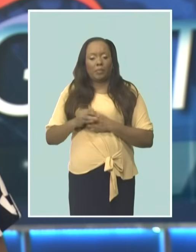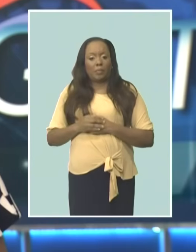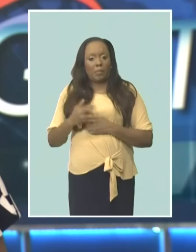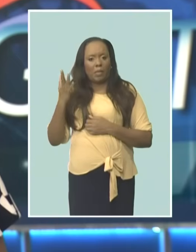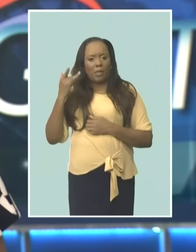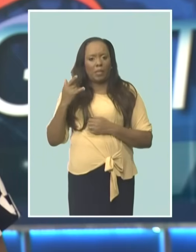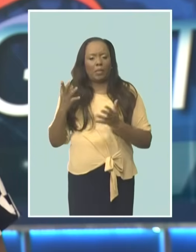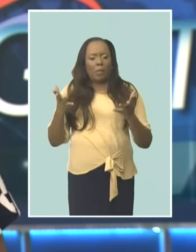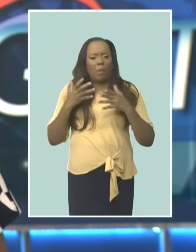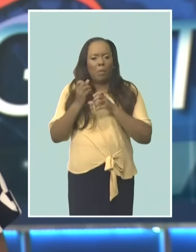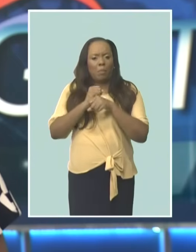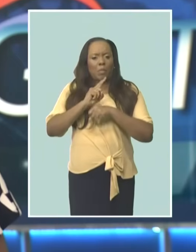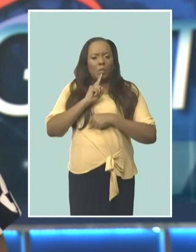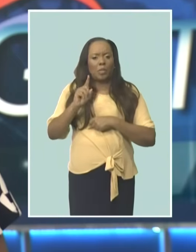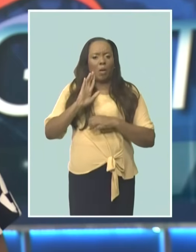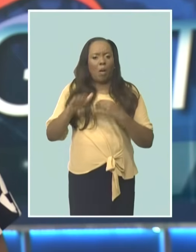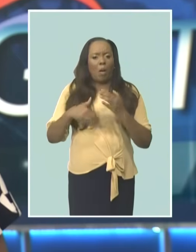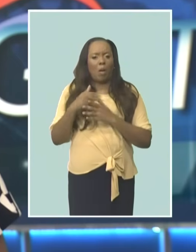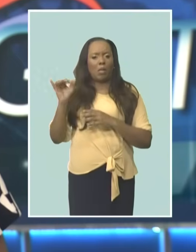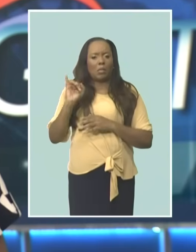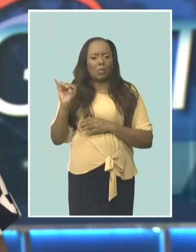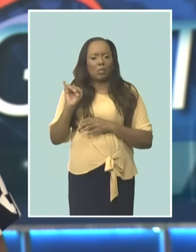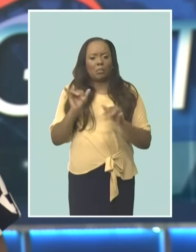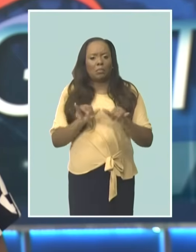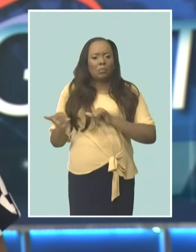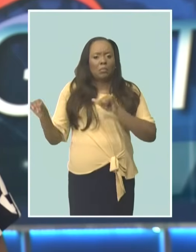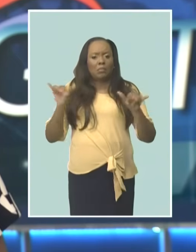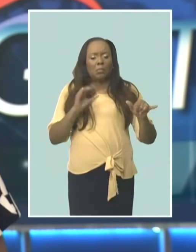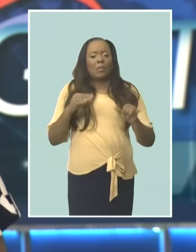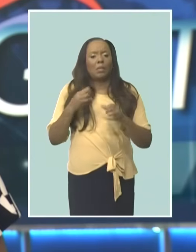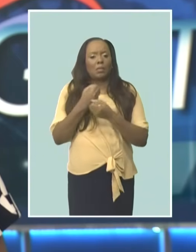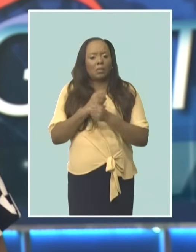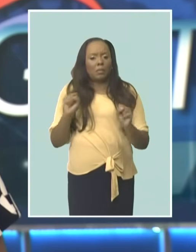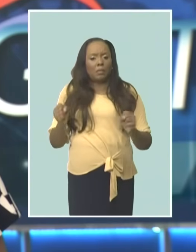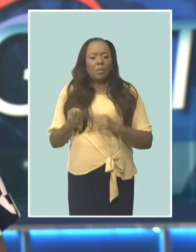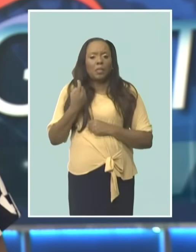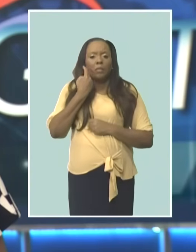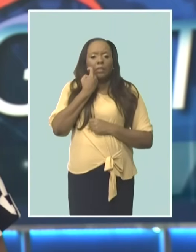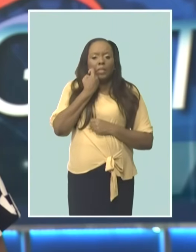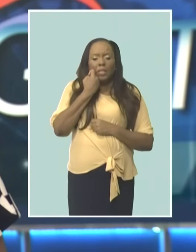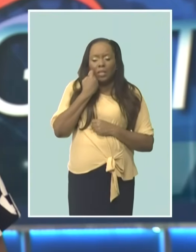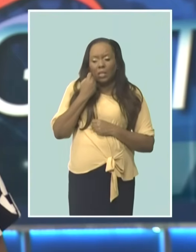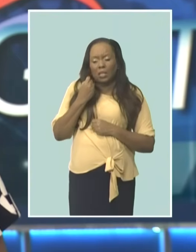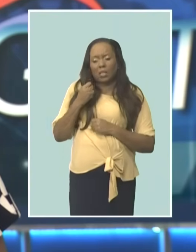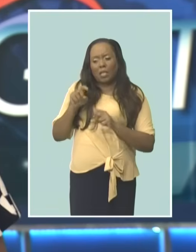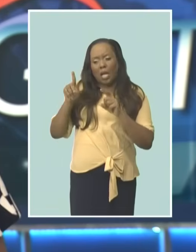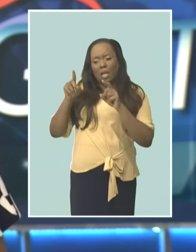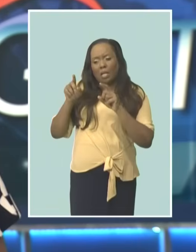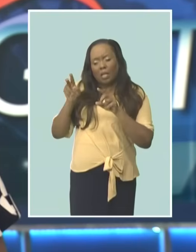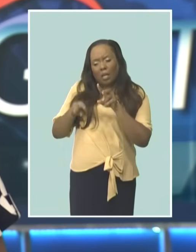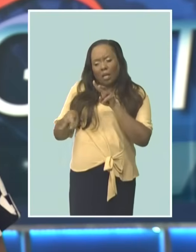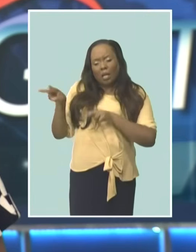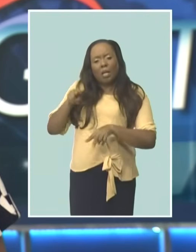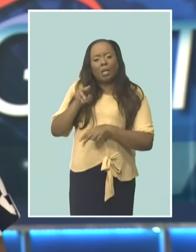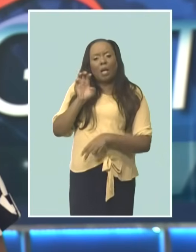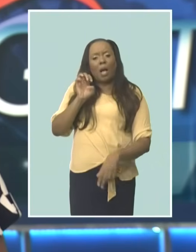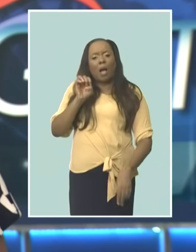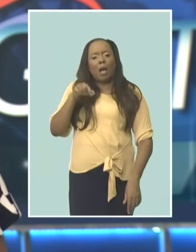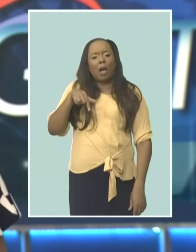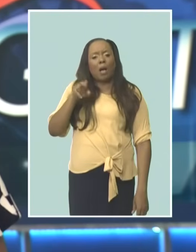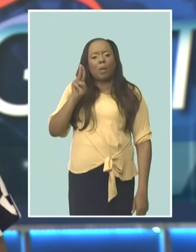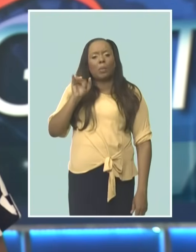across the insurance sector, and it follows recent examinations which had identified areas where Equity's internal